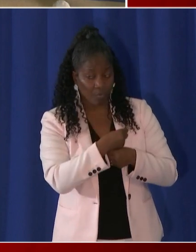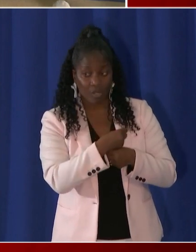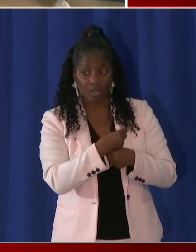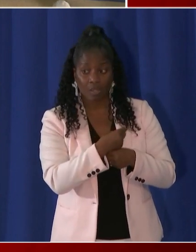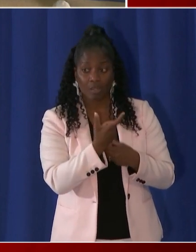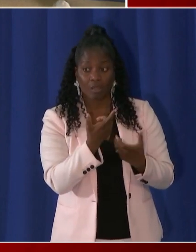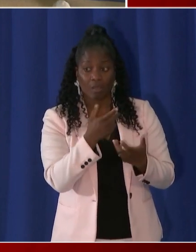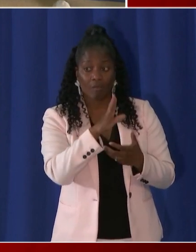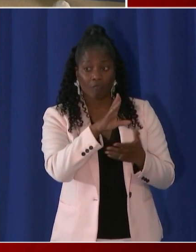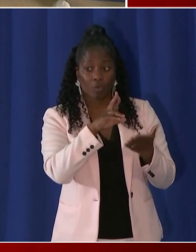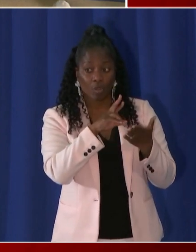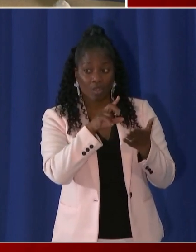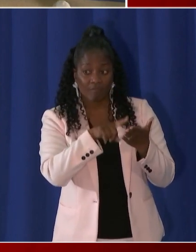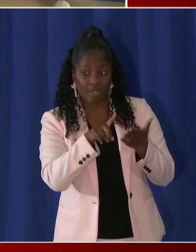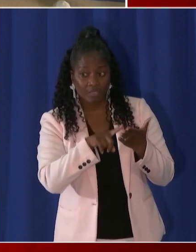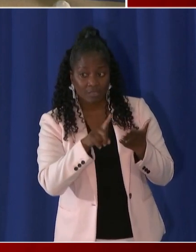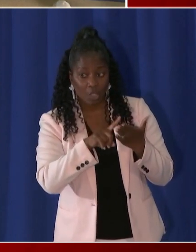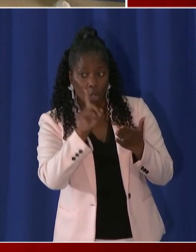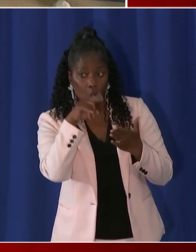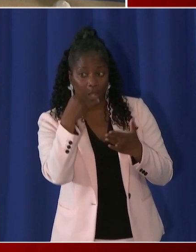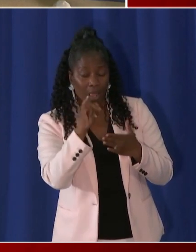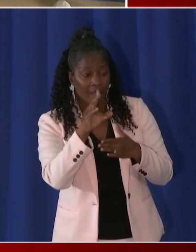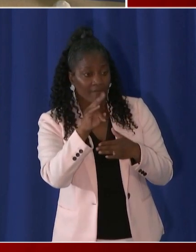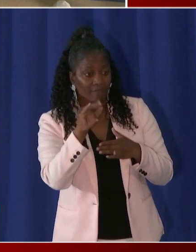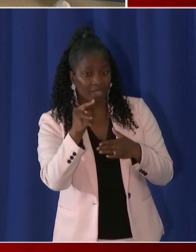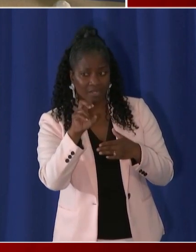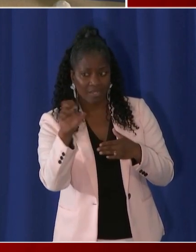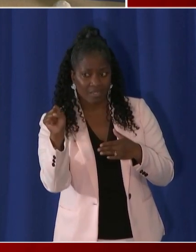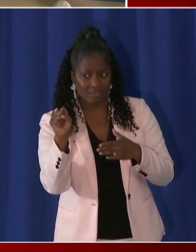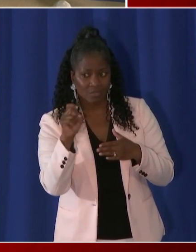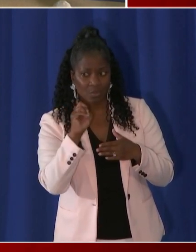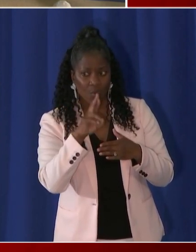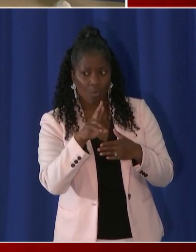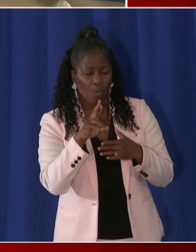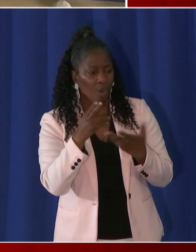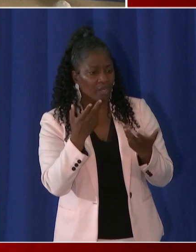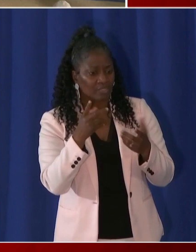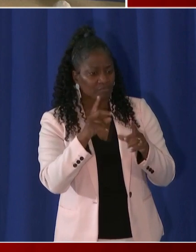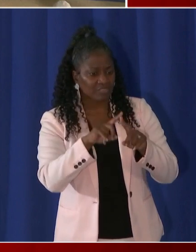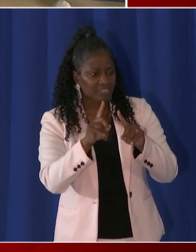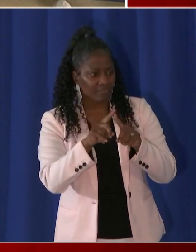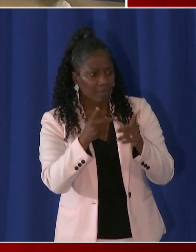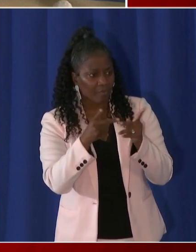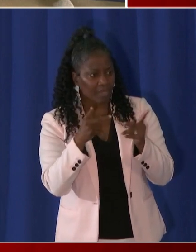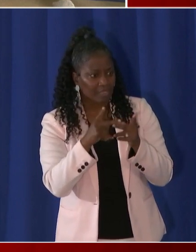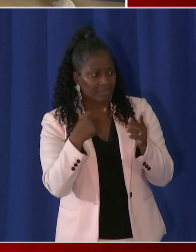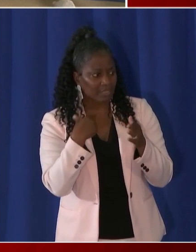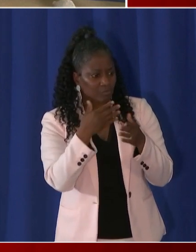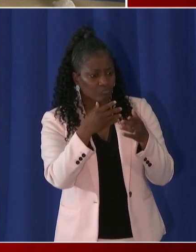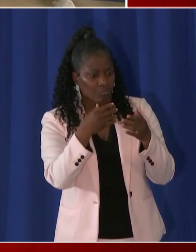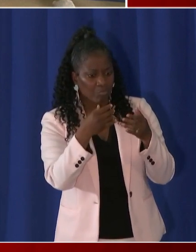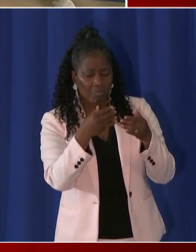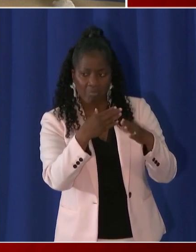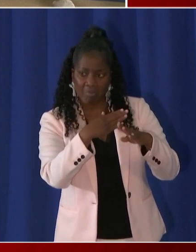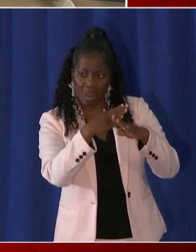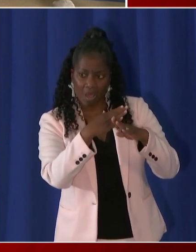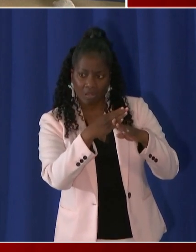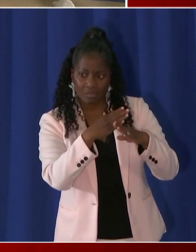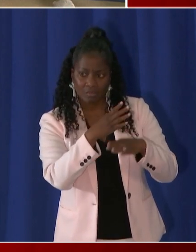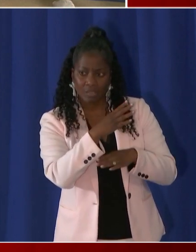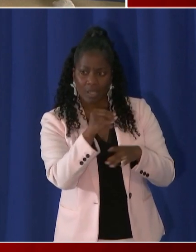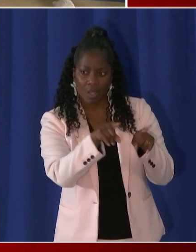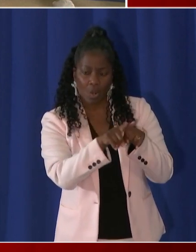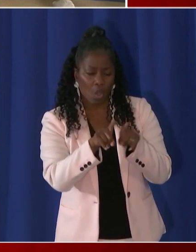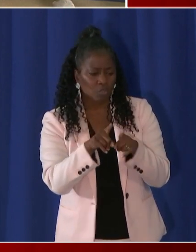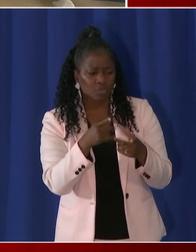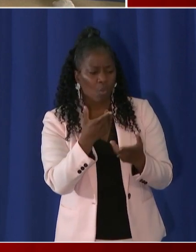the investigation currently looks like at Van Ness? Is there still areas blocked off, and also, what's the sense